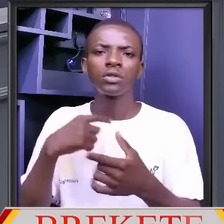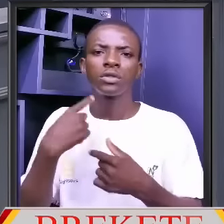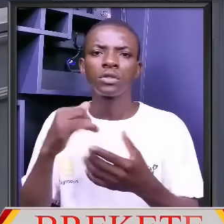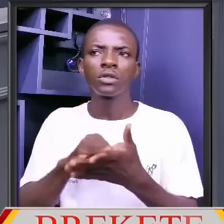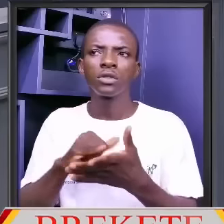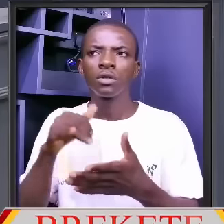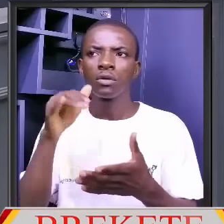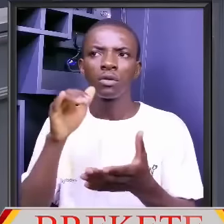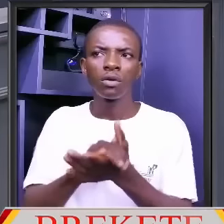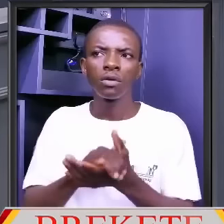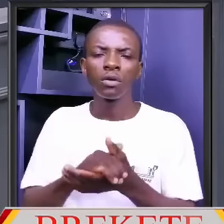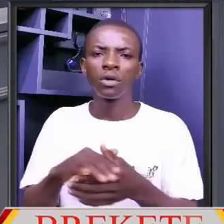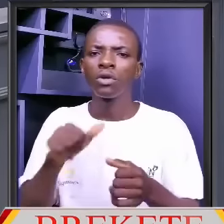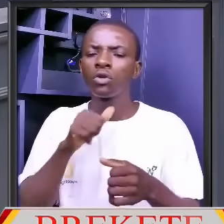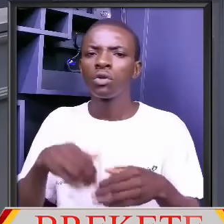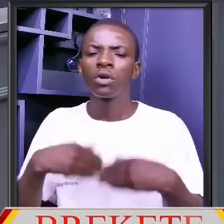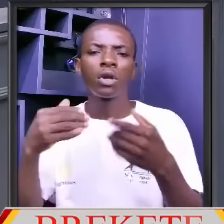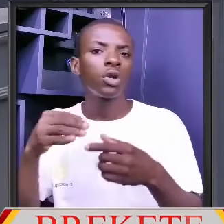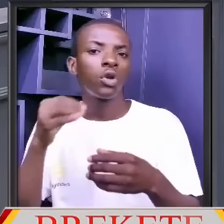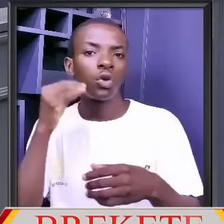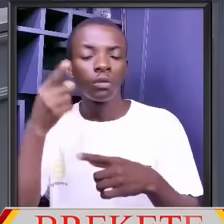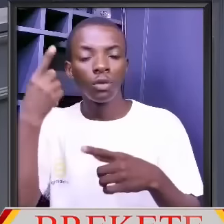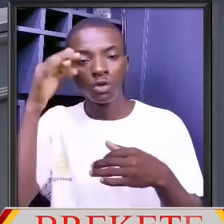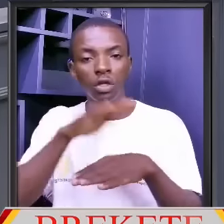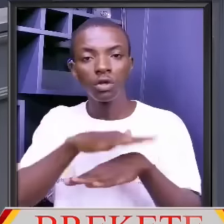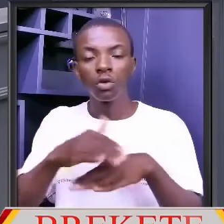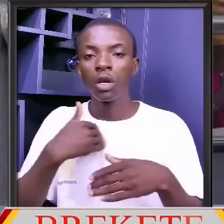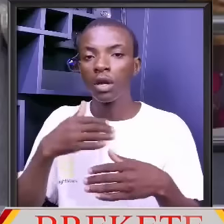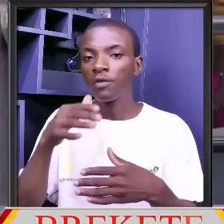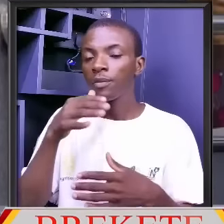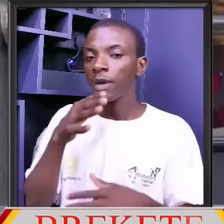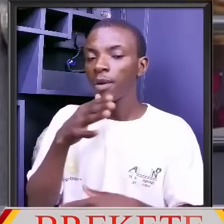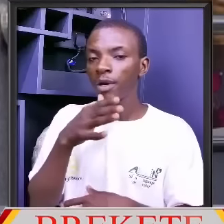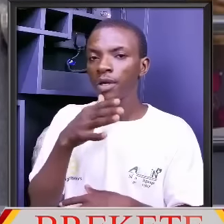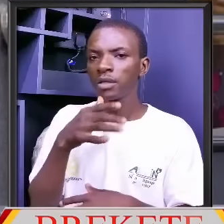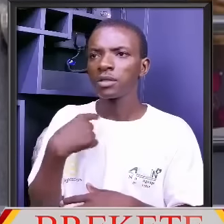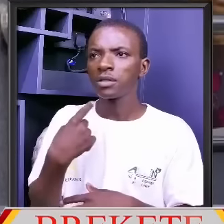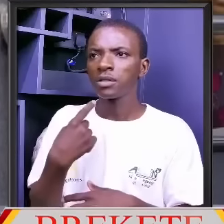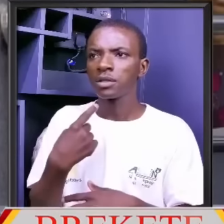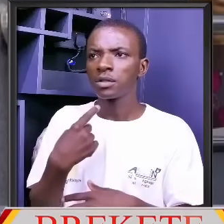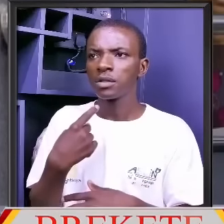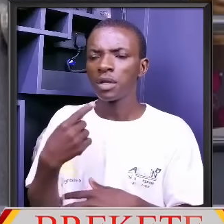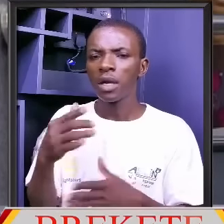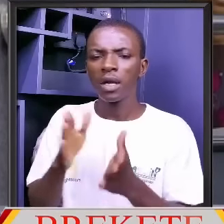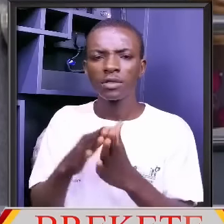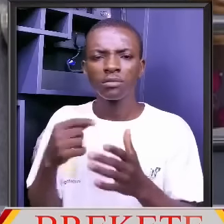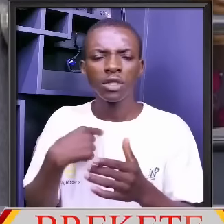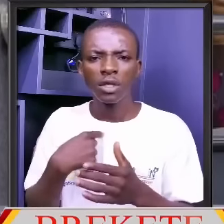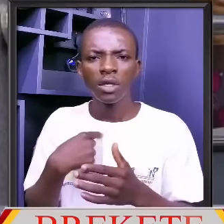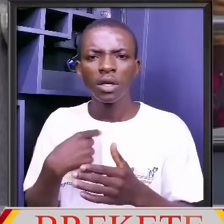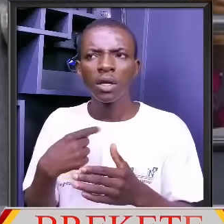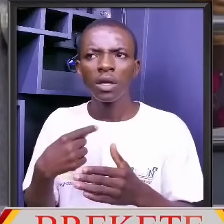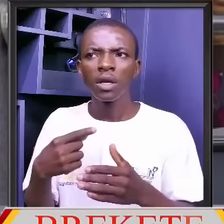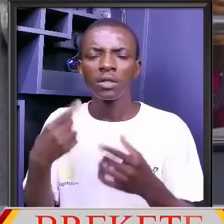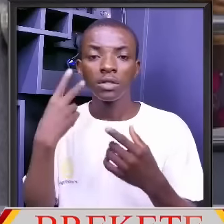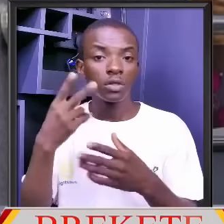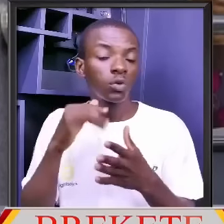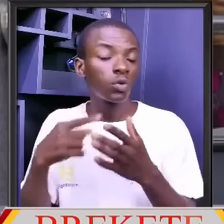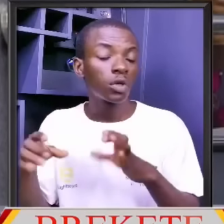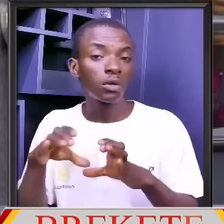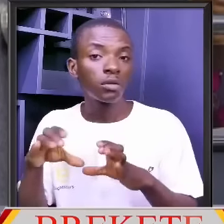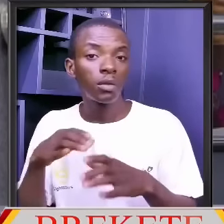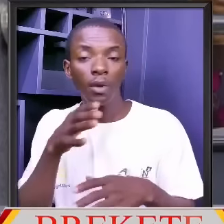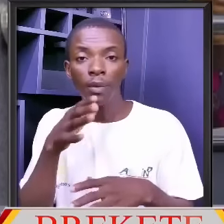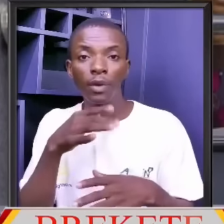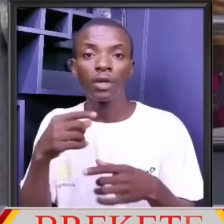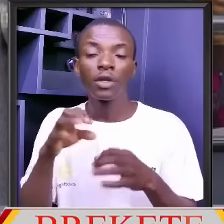me. Now I say, I'm not going to carry you go house because I not get mama. My husband can't ask me. I can't tell him. Say, see what my mama